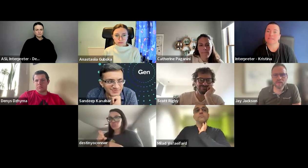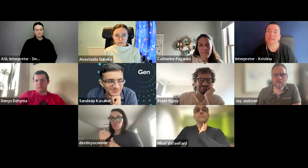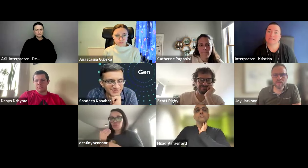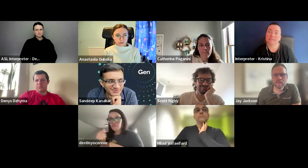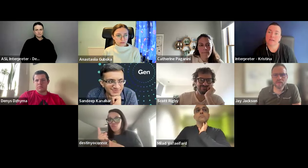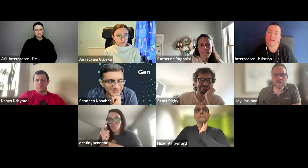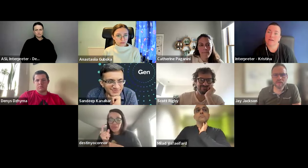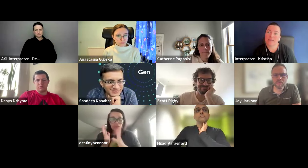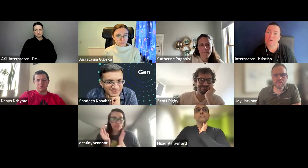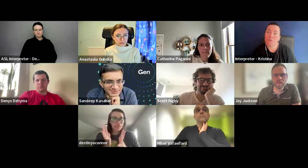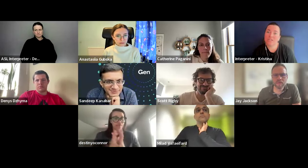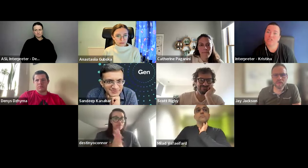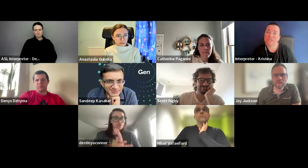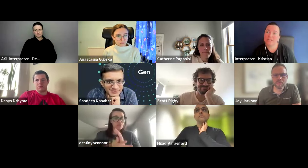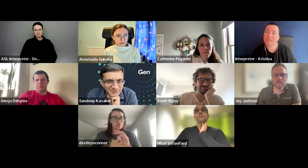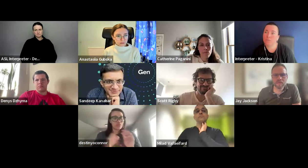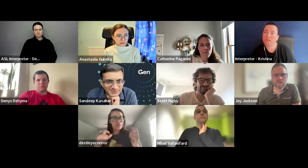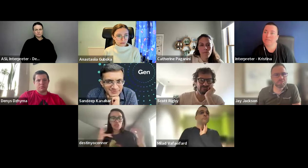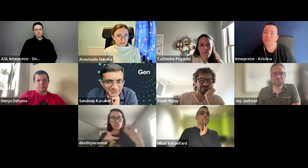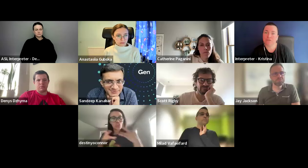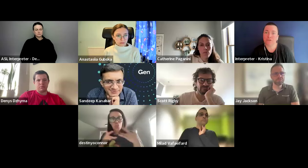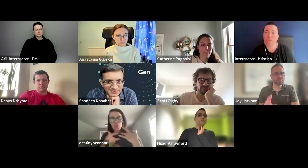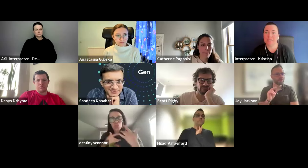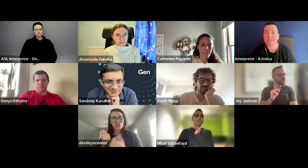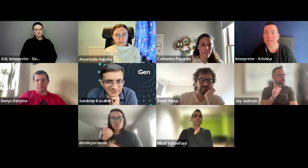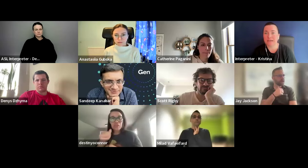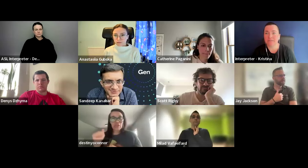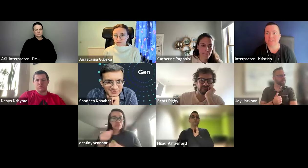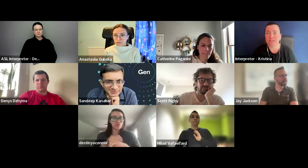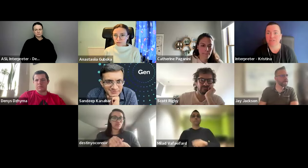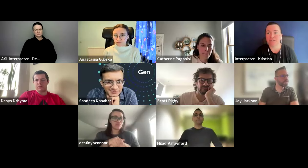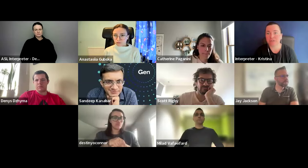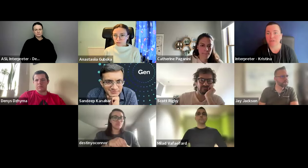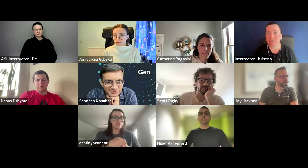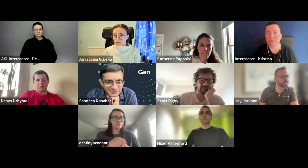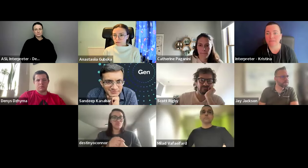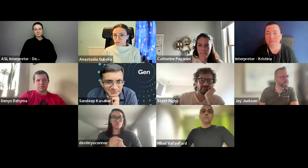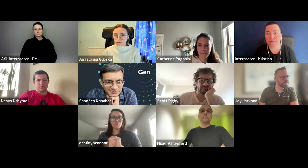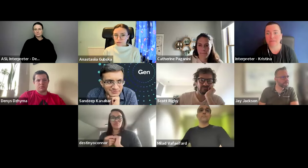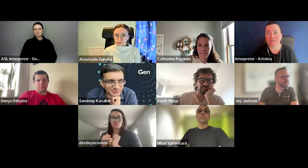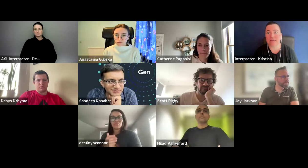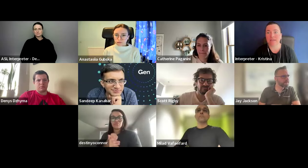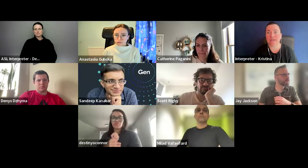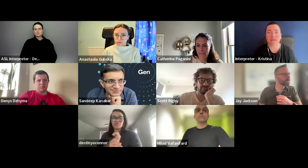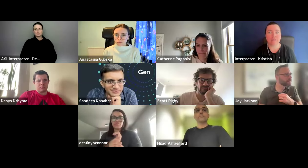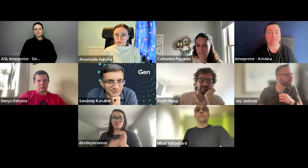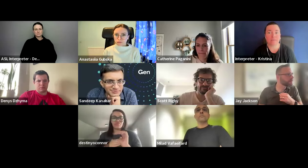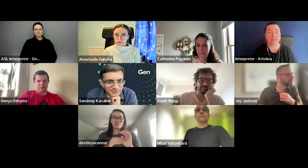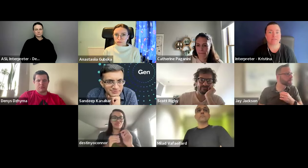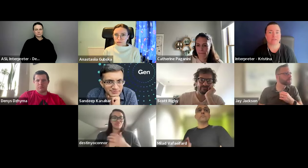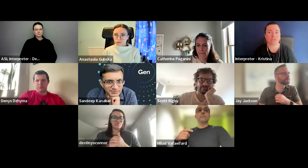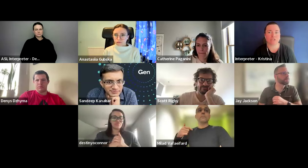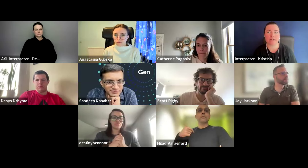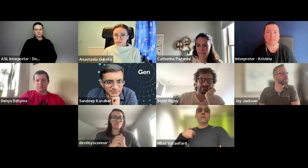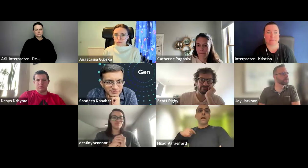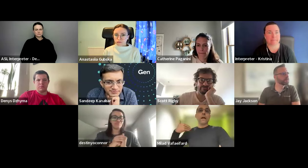Destiny says, any questions? We have just a few minutes left. Any concerns?